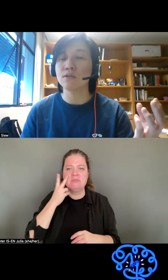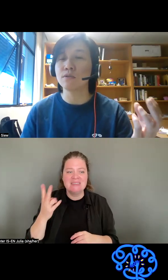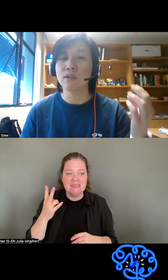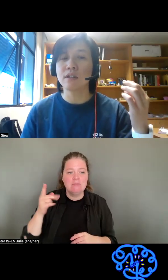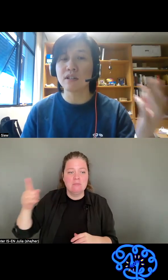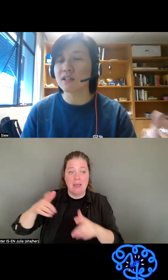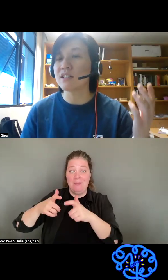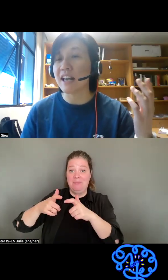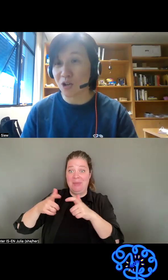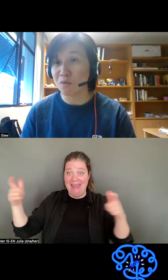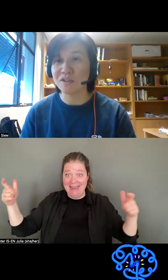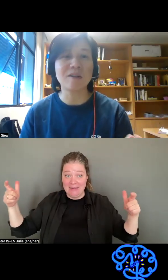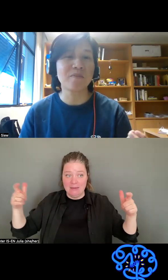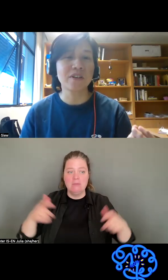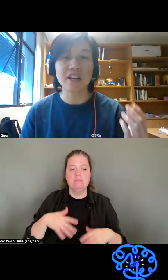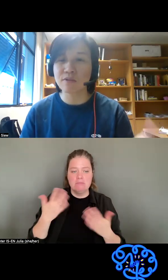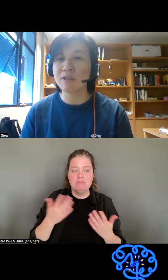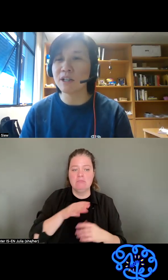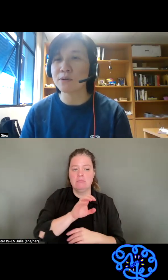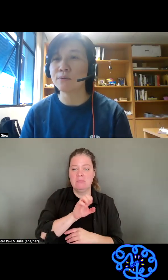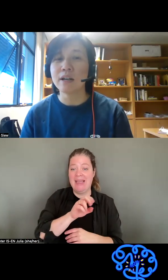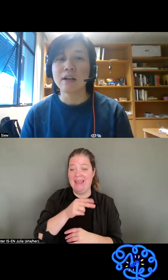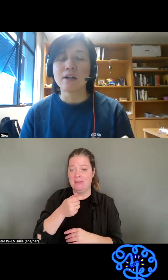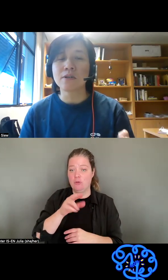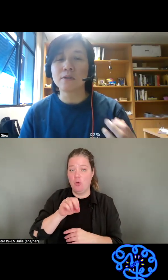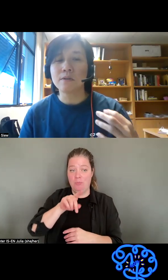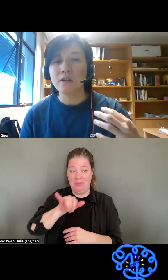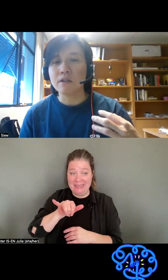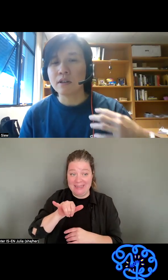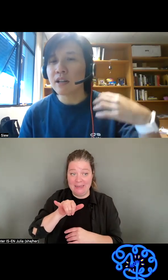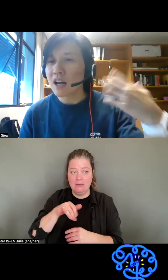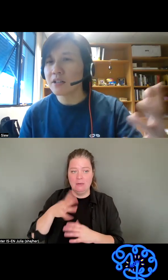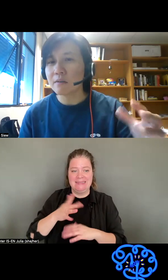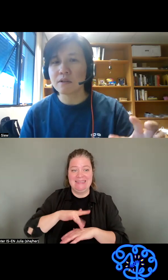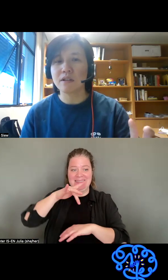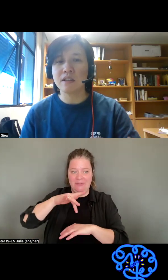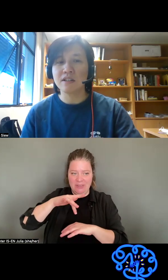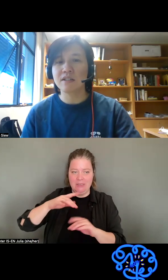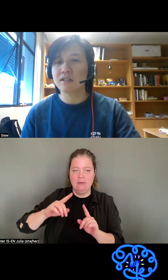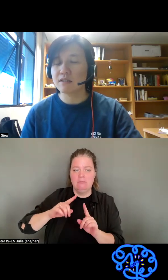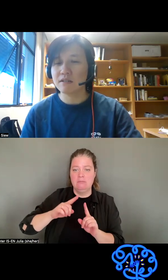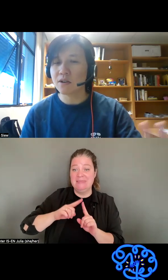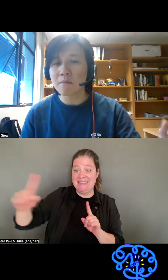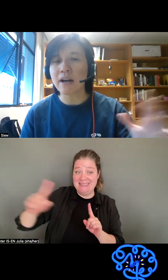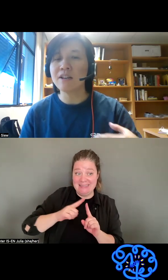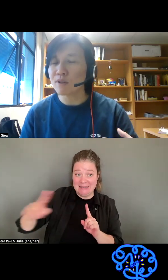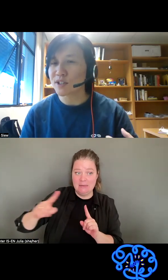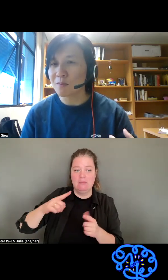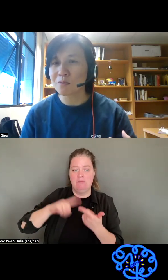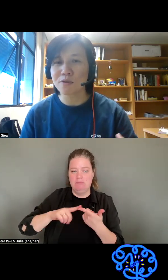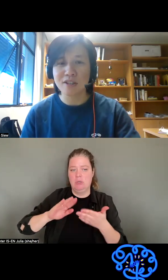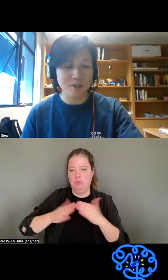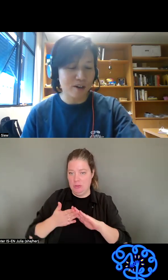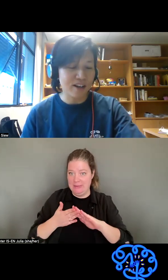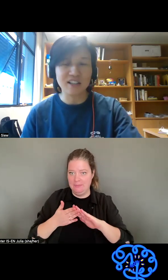sensitivity to distance and community. That's really, really cool. So the larger network is combined with a